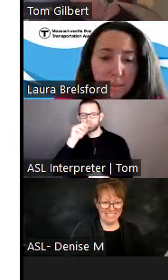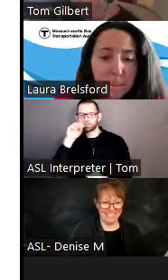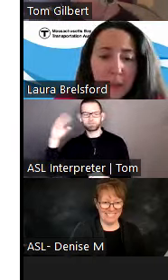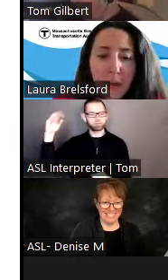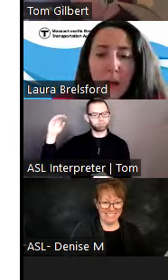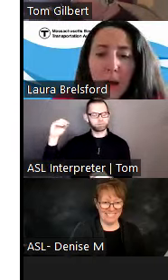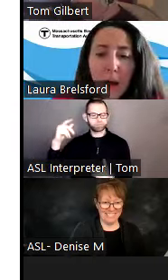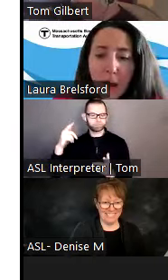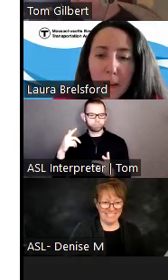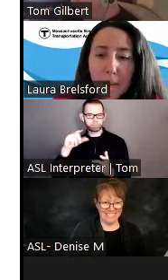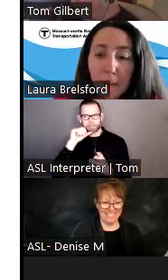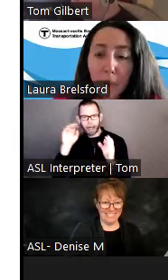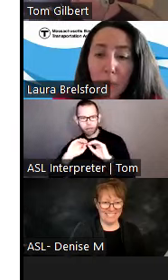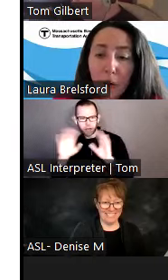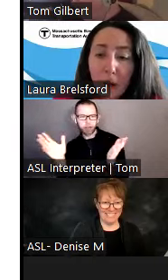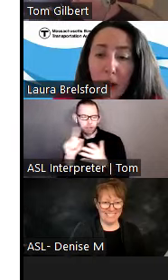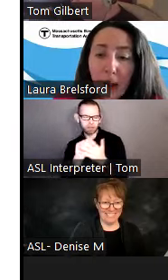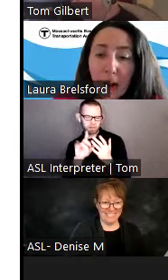circumstances.